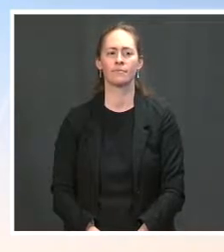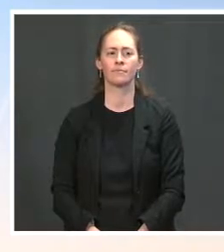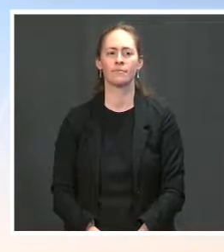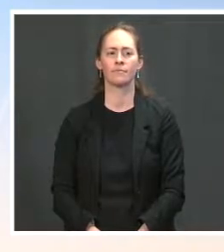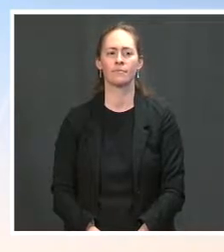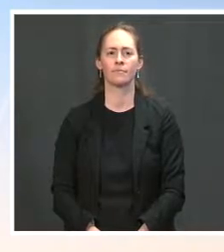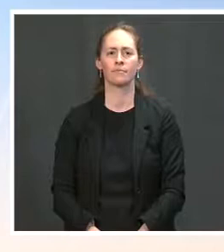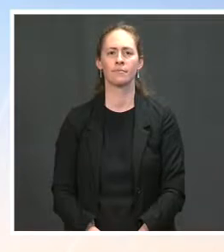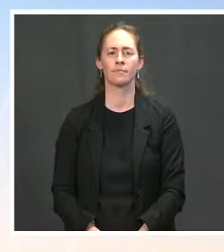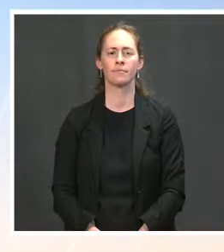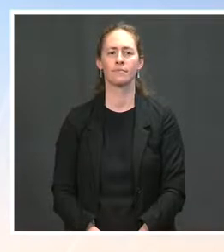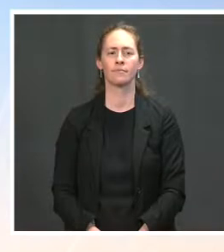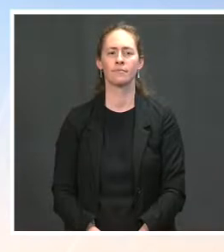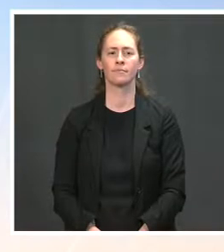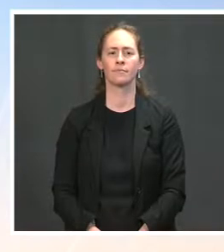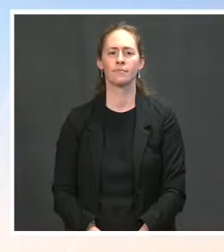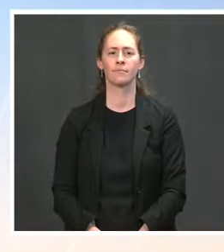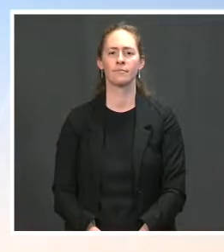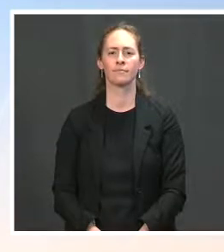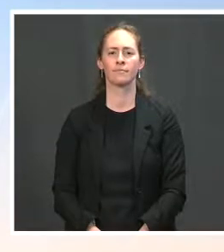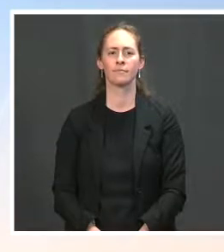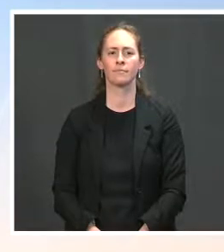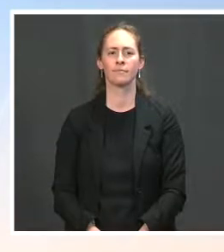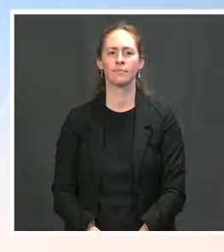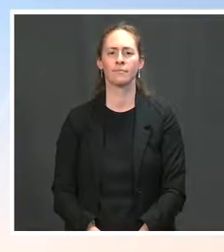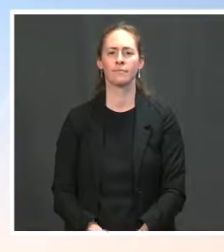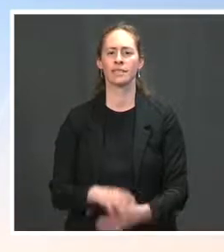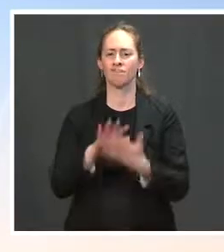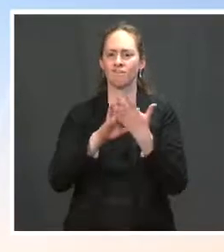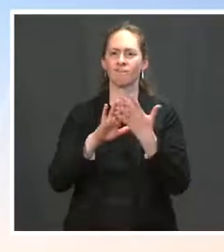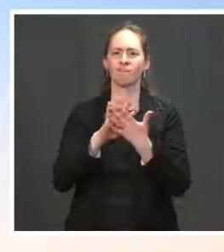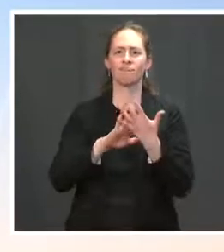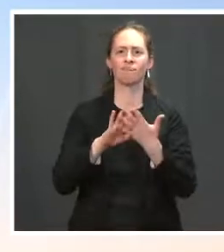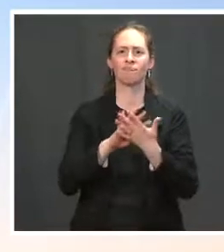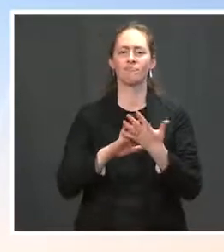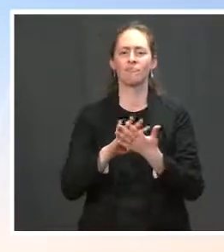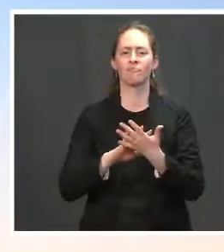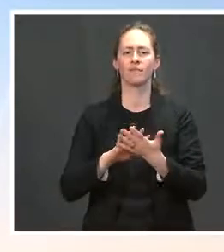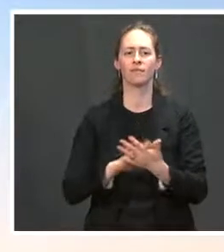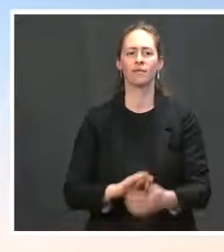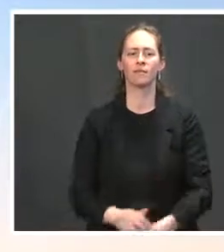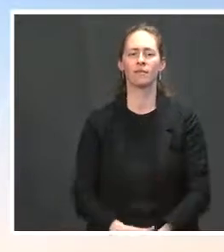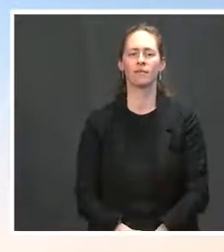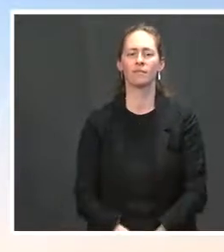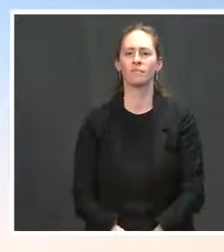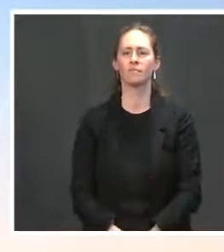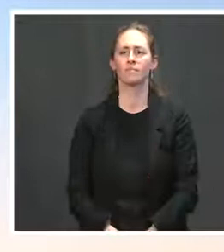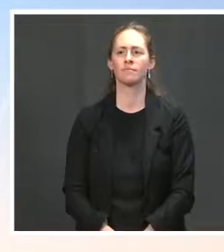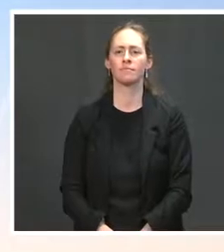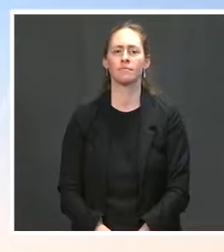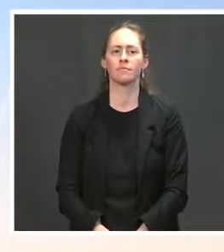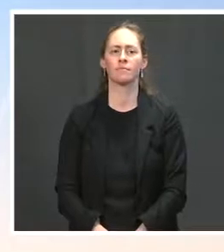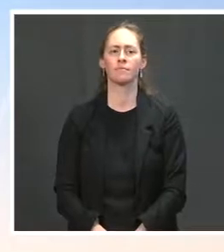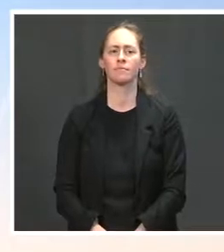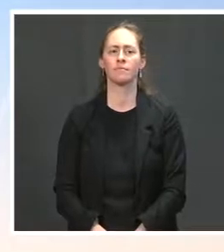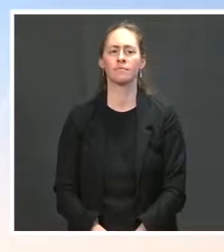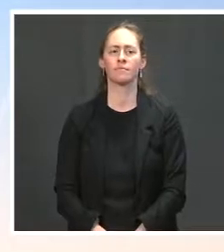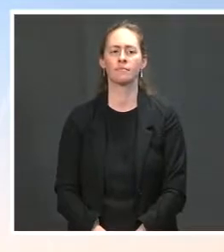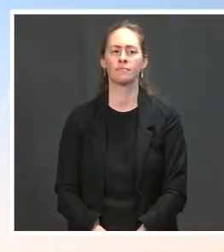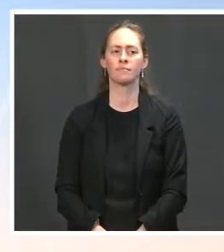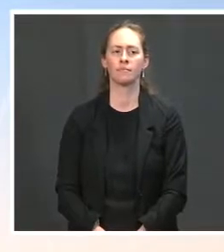to having a summit between Putin and the president. Can you give us any update on how Putin's words today and his